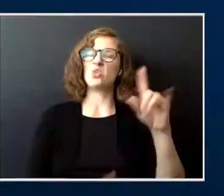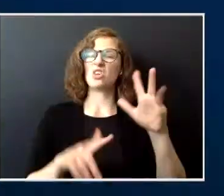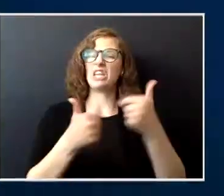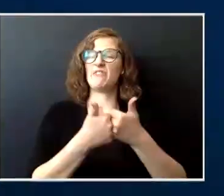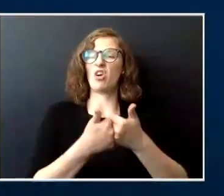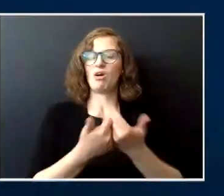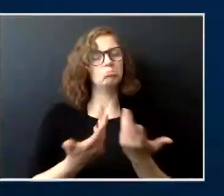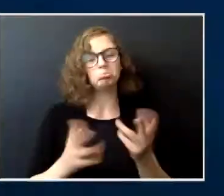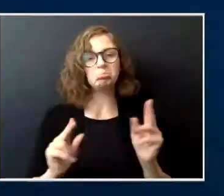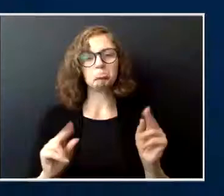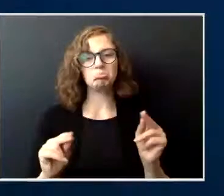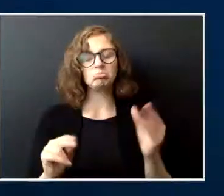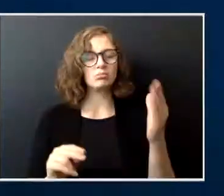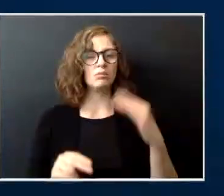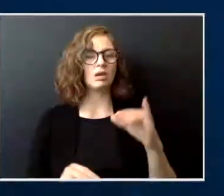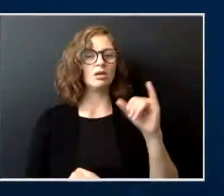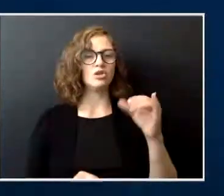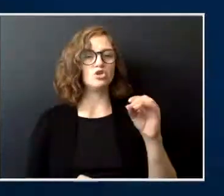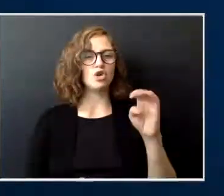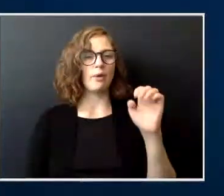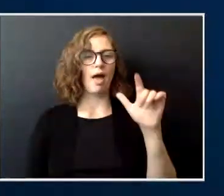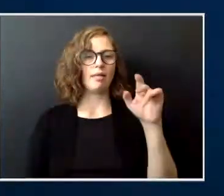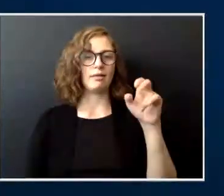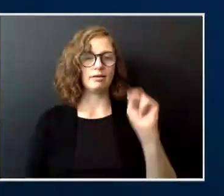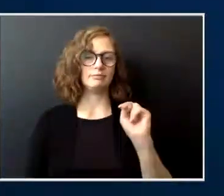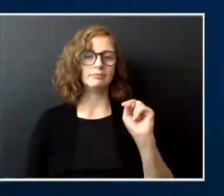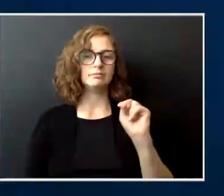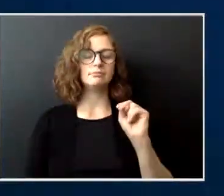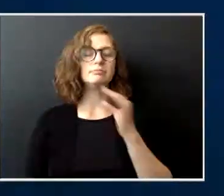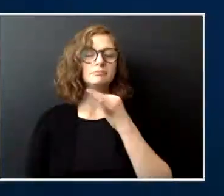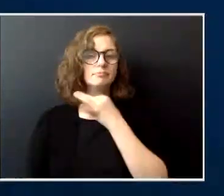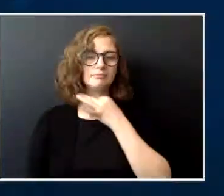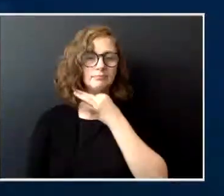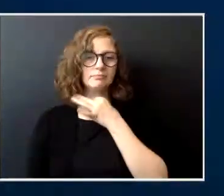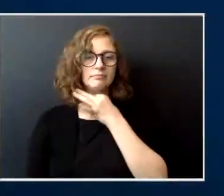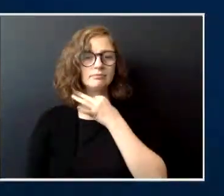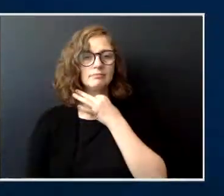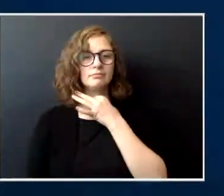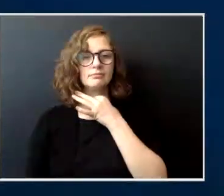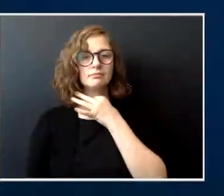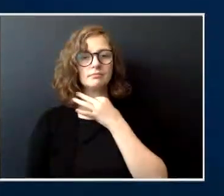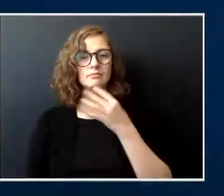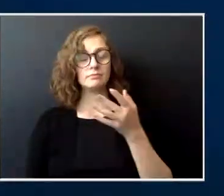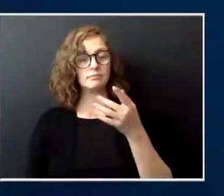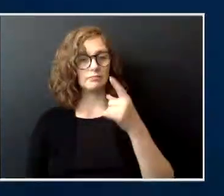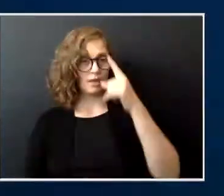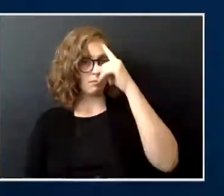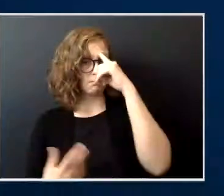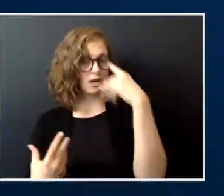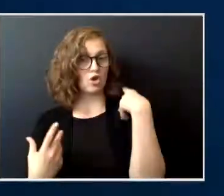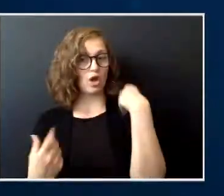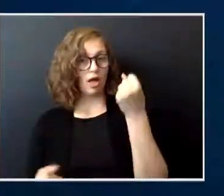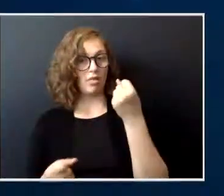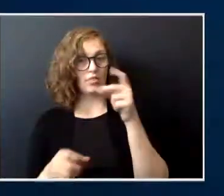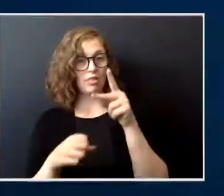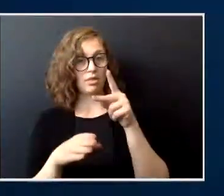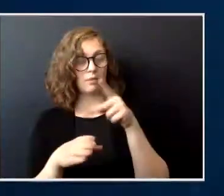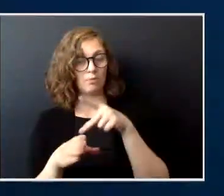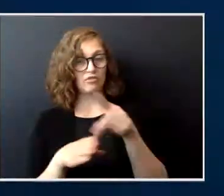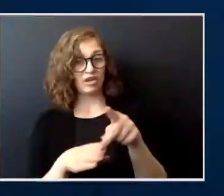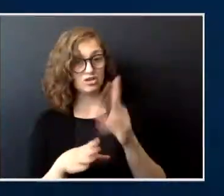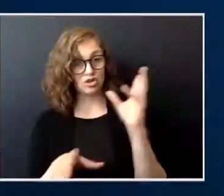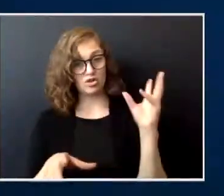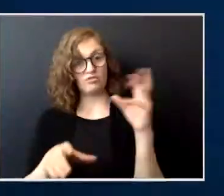Joellen has an excellent question. Joellen wants to know if there are ever mental health professionals involved in the care